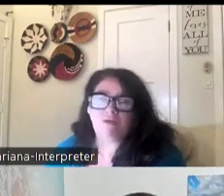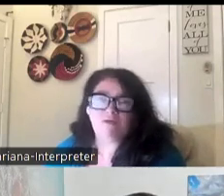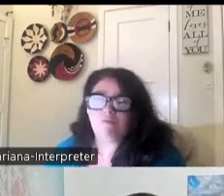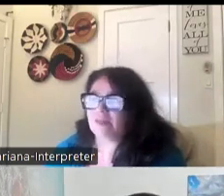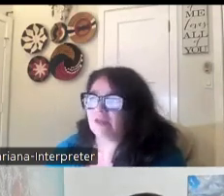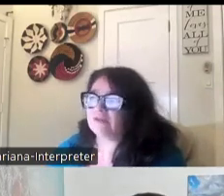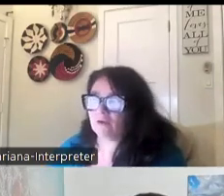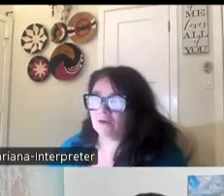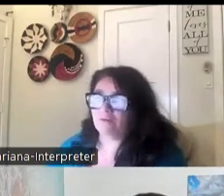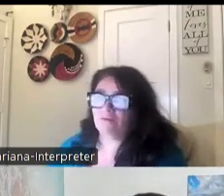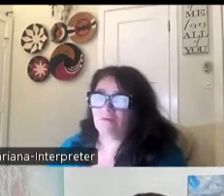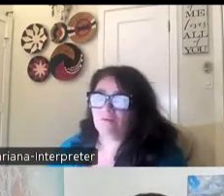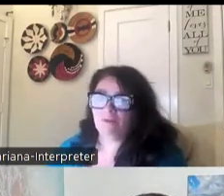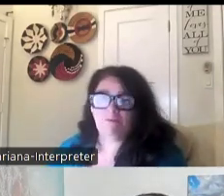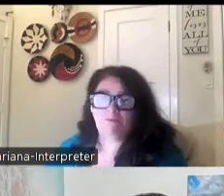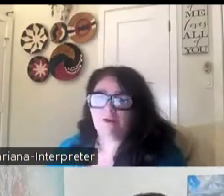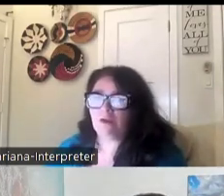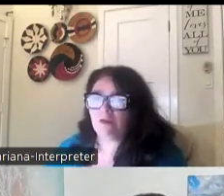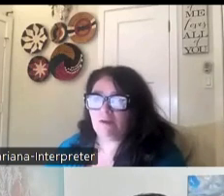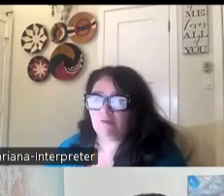for a bit as I continue.